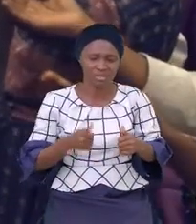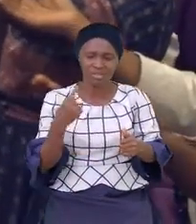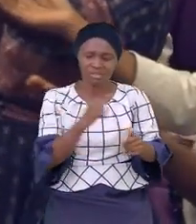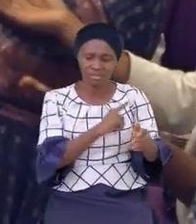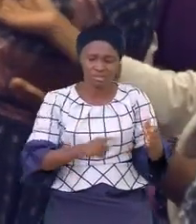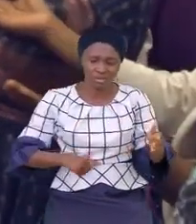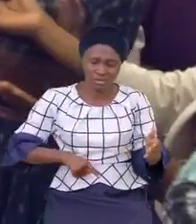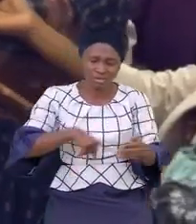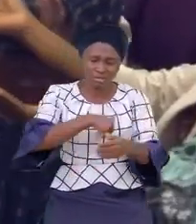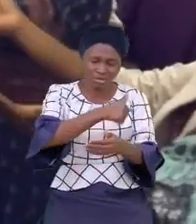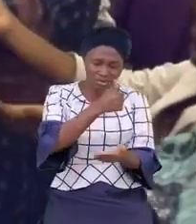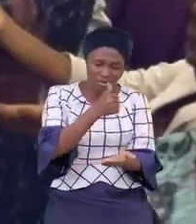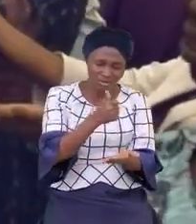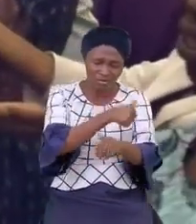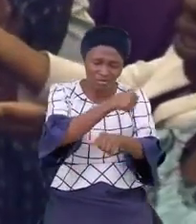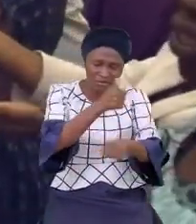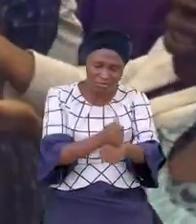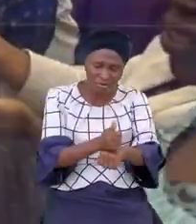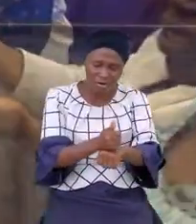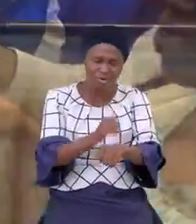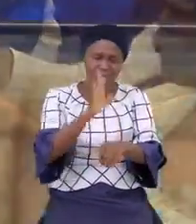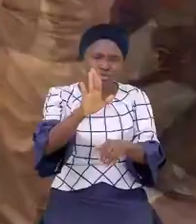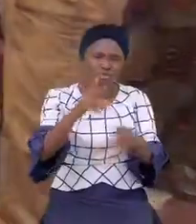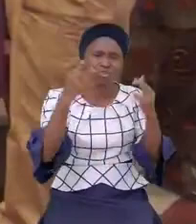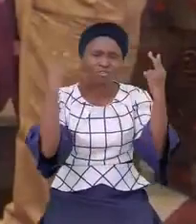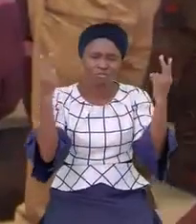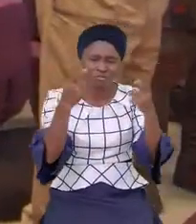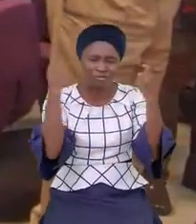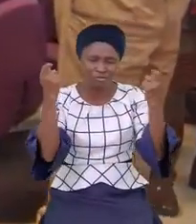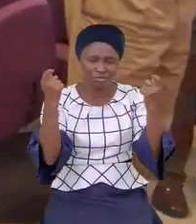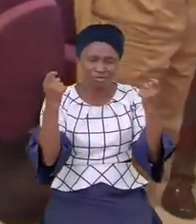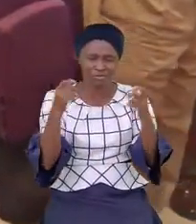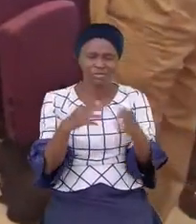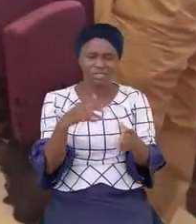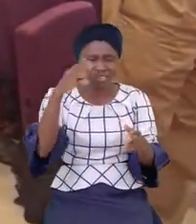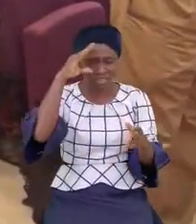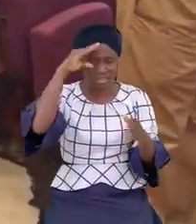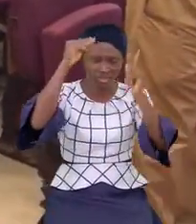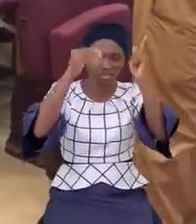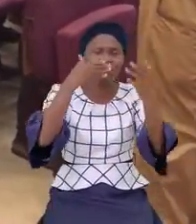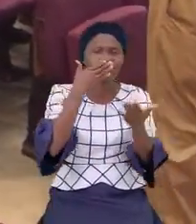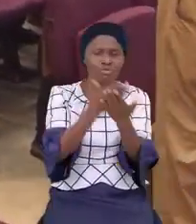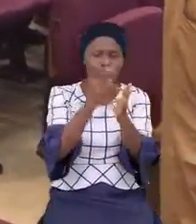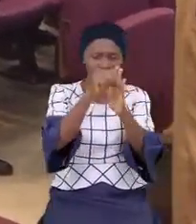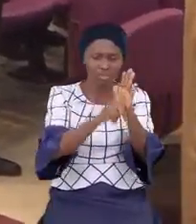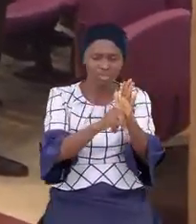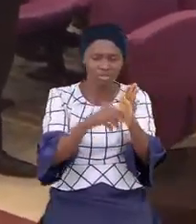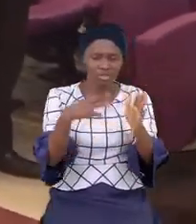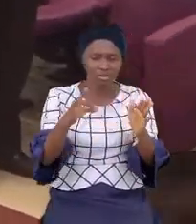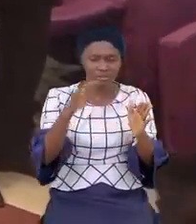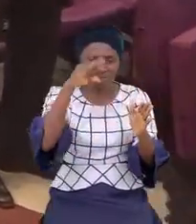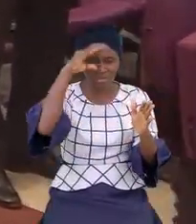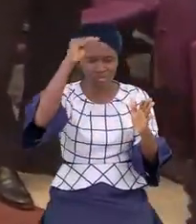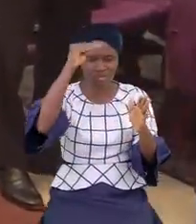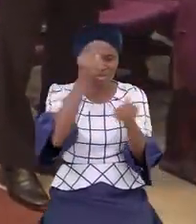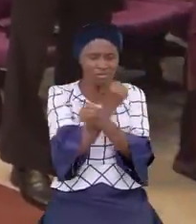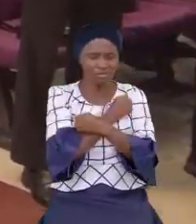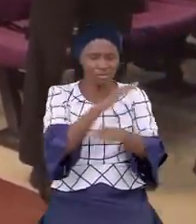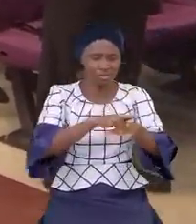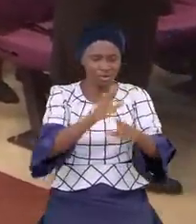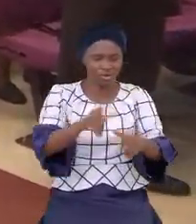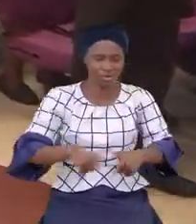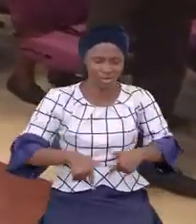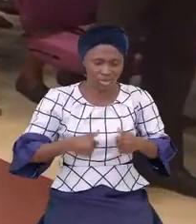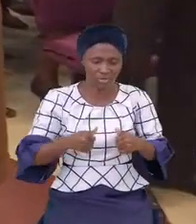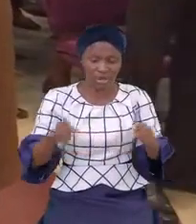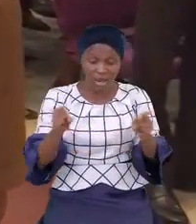victory. The Lord prolong all the goodness of his love upon your life. As you go,